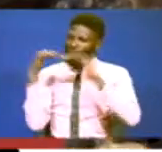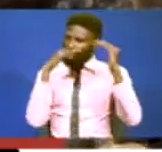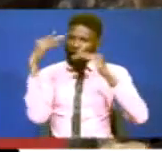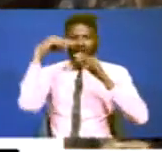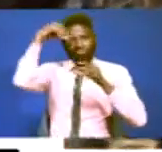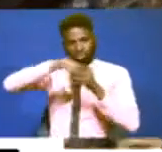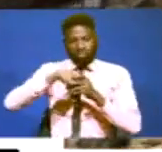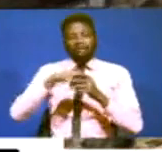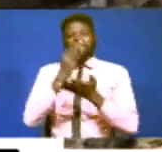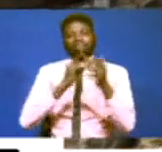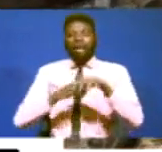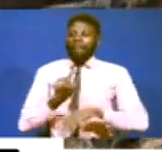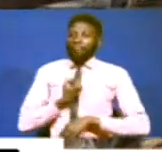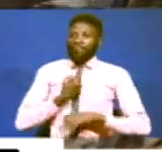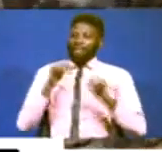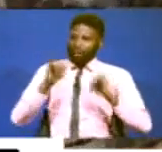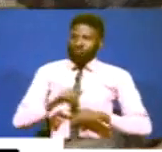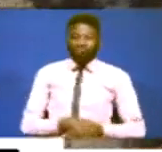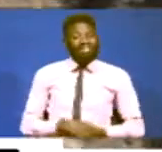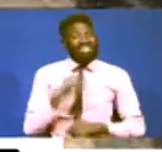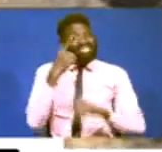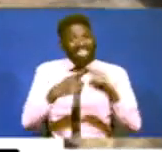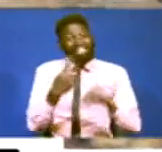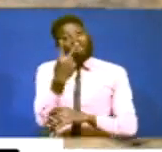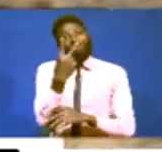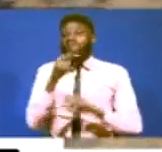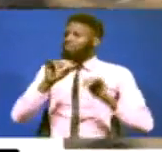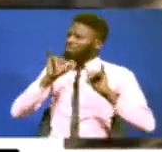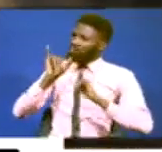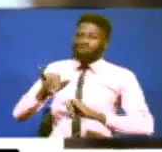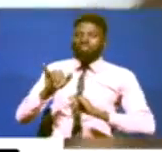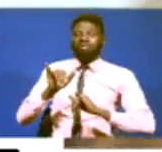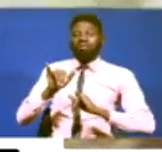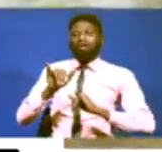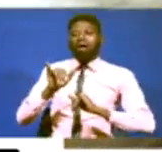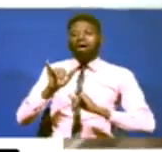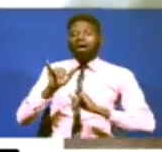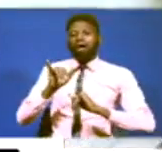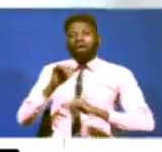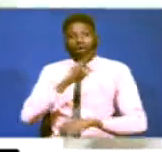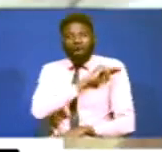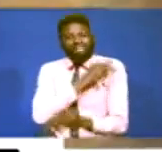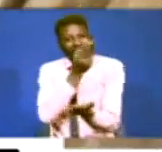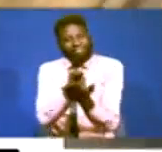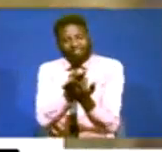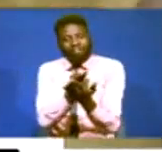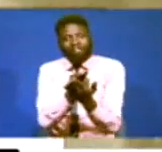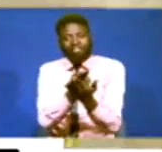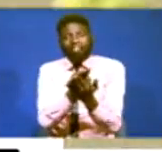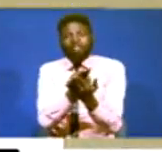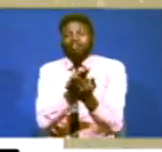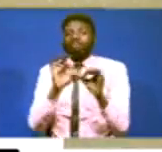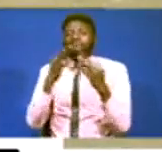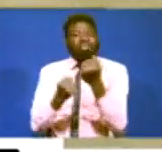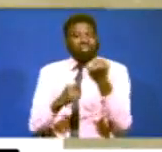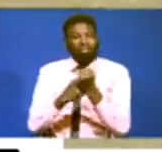He was bedridden for 2 years with no one to fend for his family. His wife almost left him. His efforts to